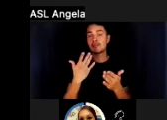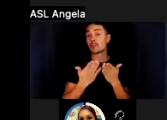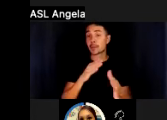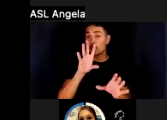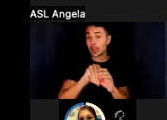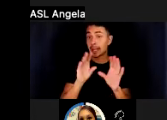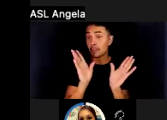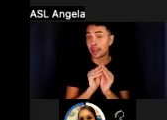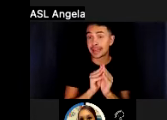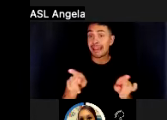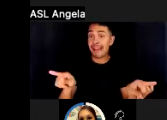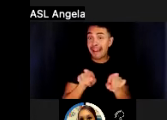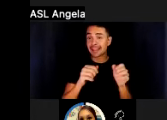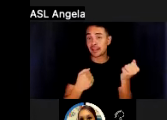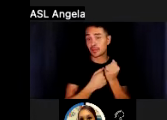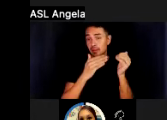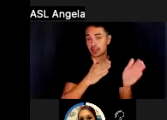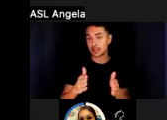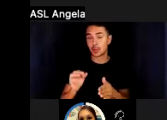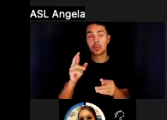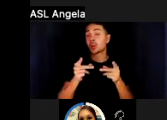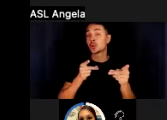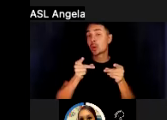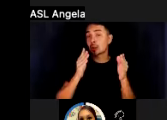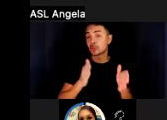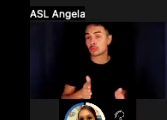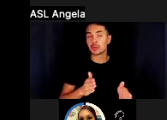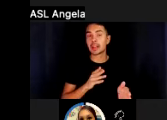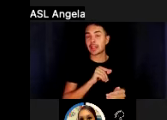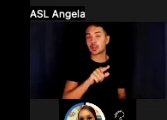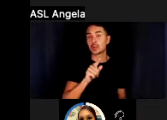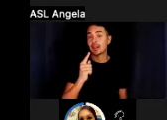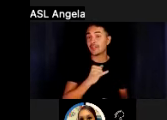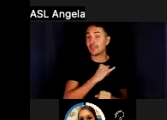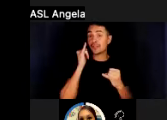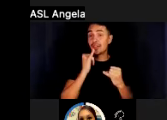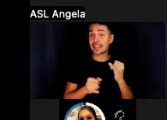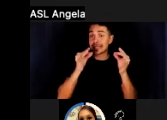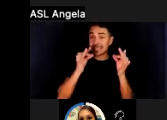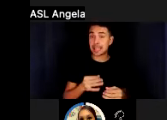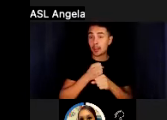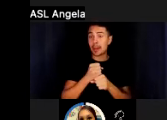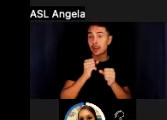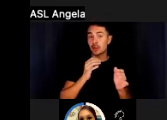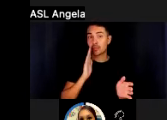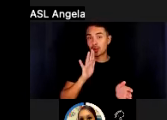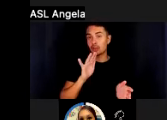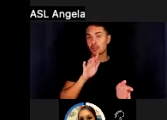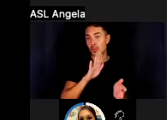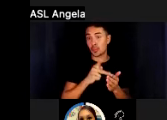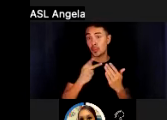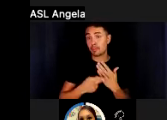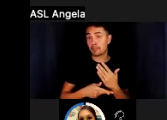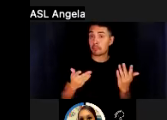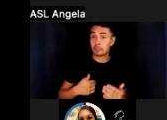meeting as an advocate or as a director of a program, and you may be the final decision maker for your program. And